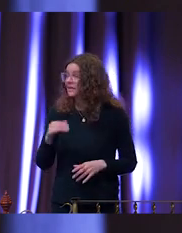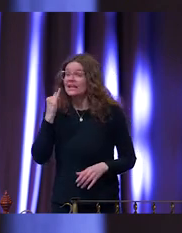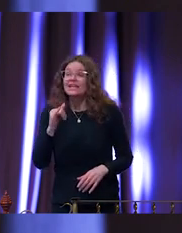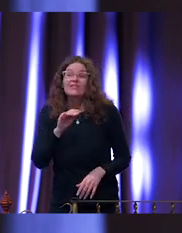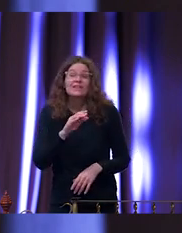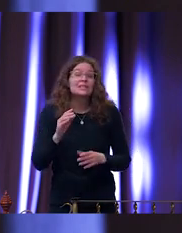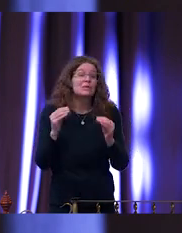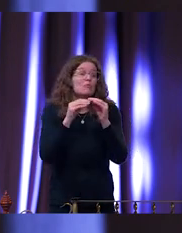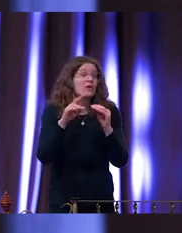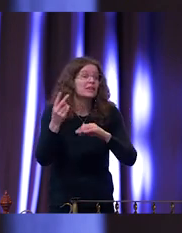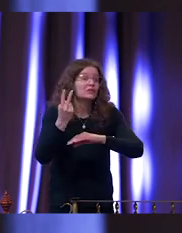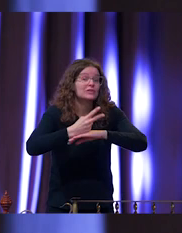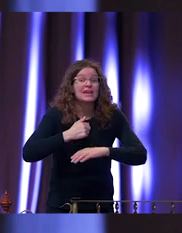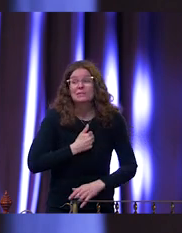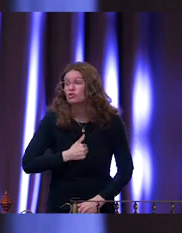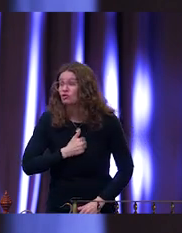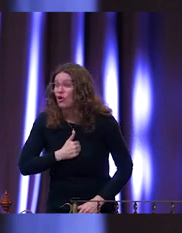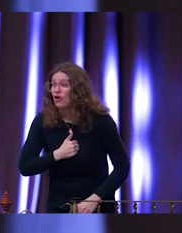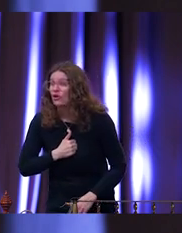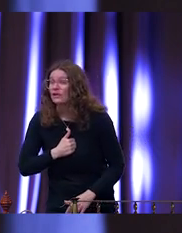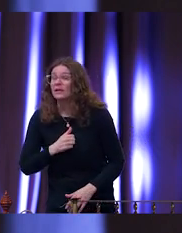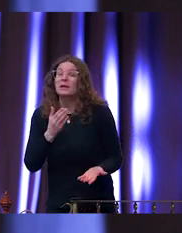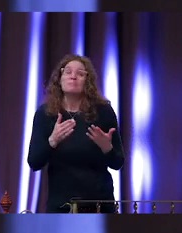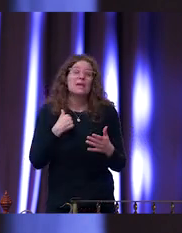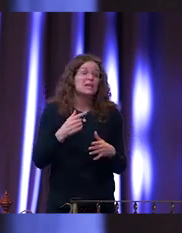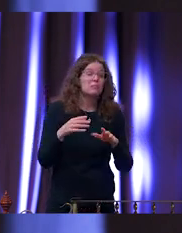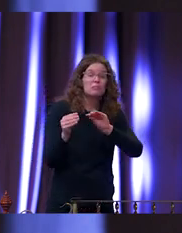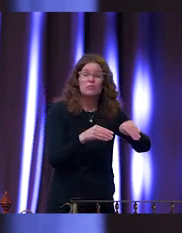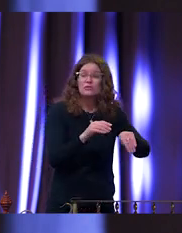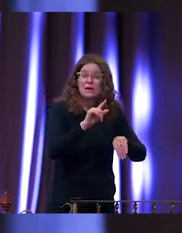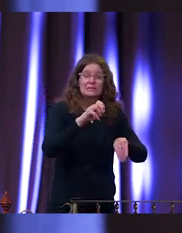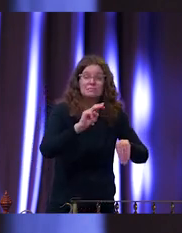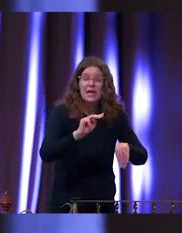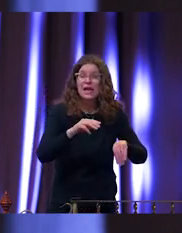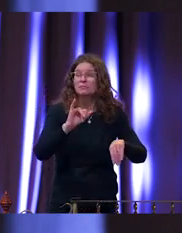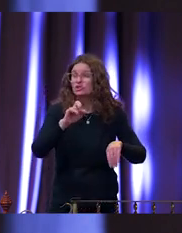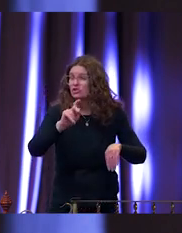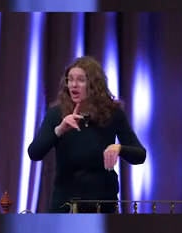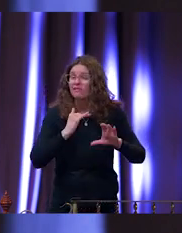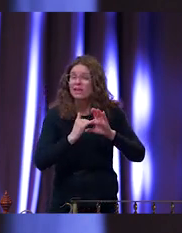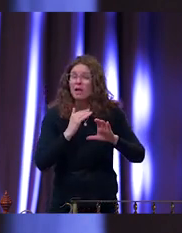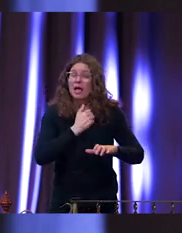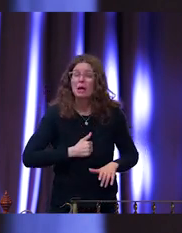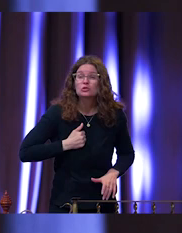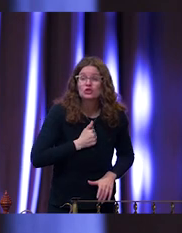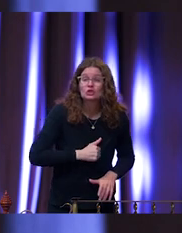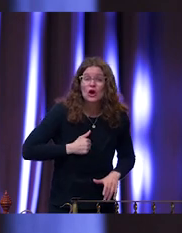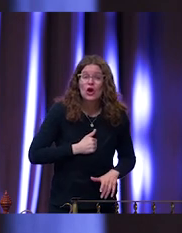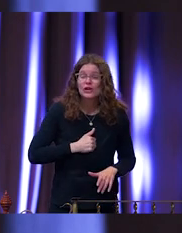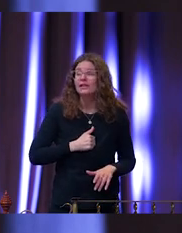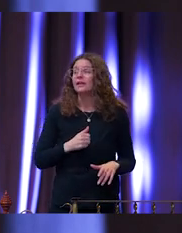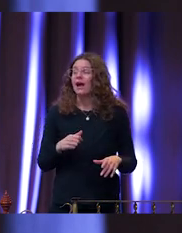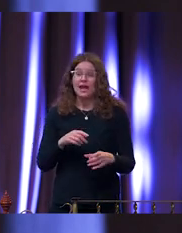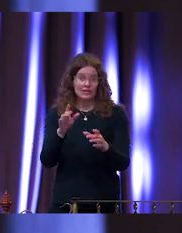hours. If that landed in spam or my junk mail, my deepest apologies, but no, like, this is my commitment. It's recorded, it's